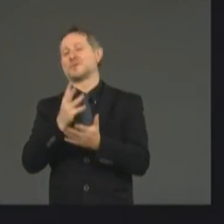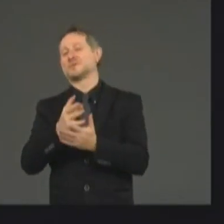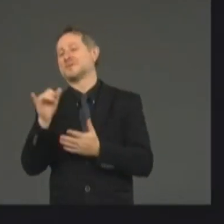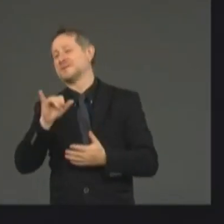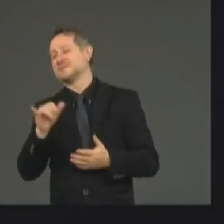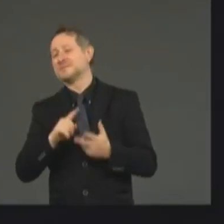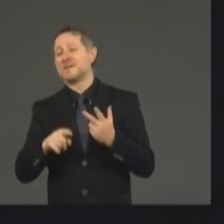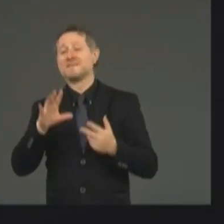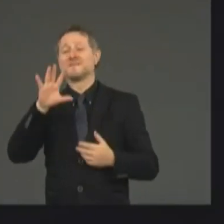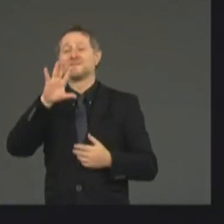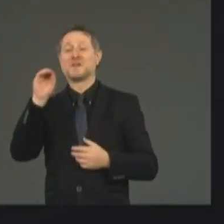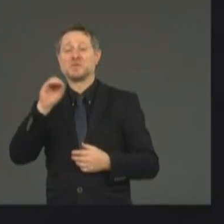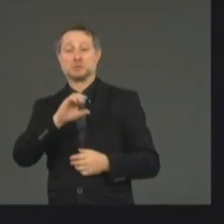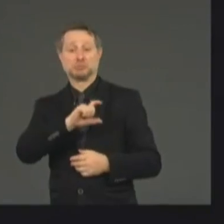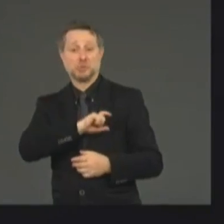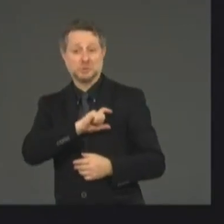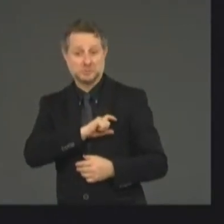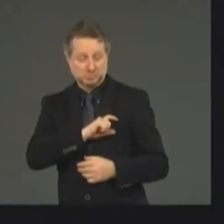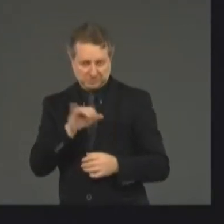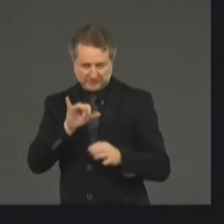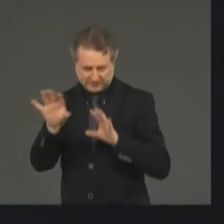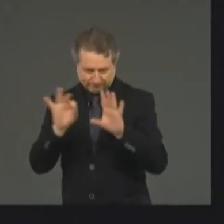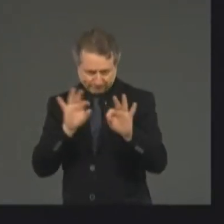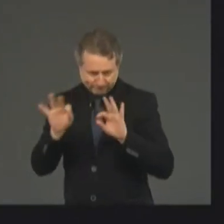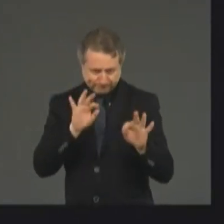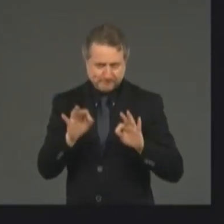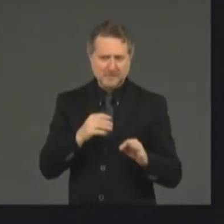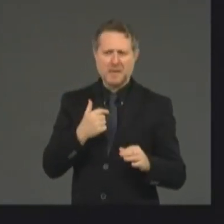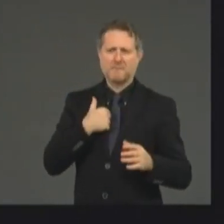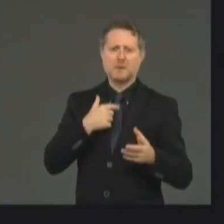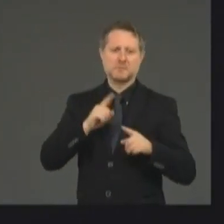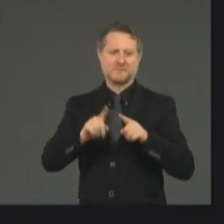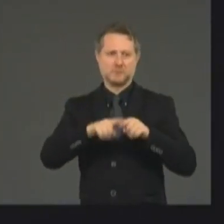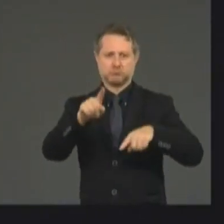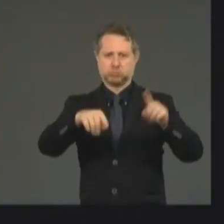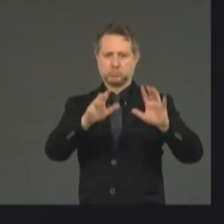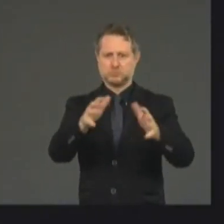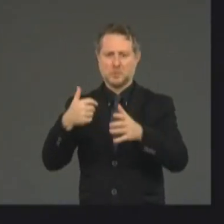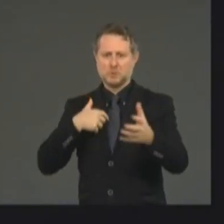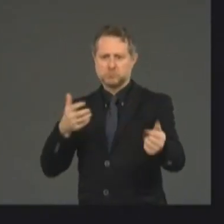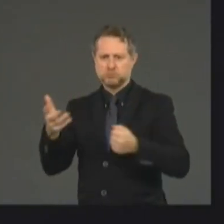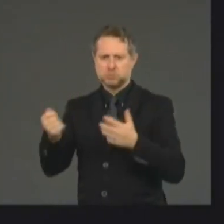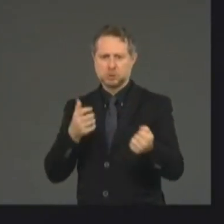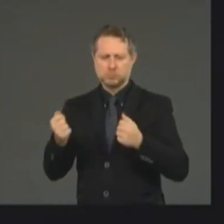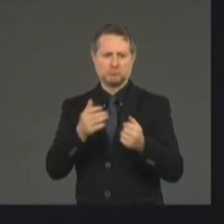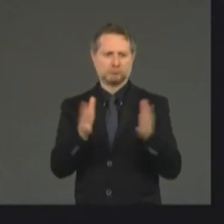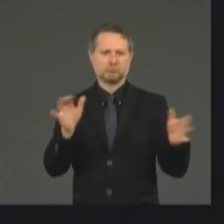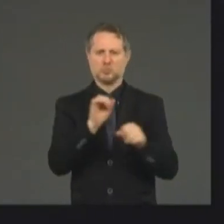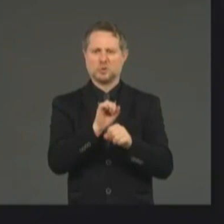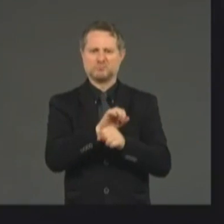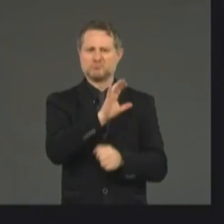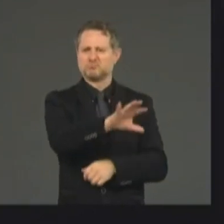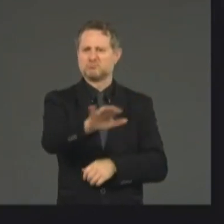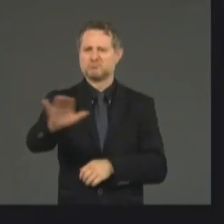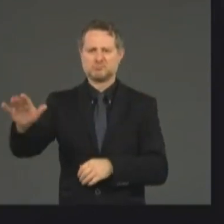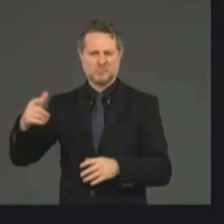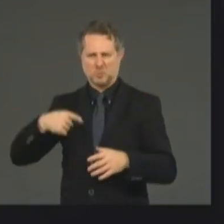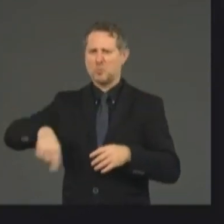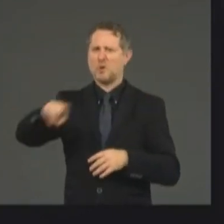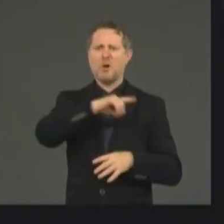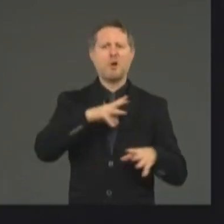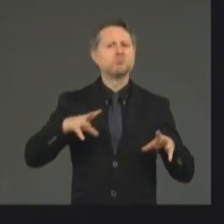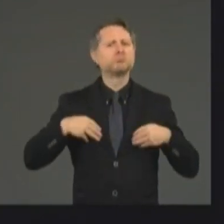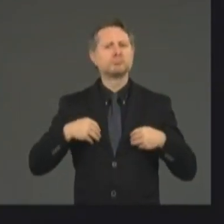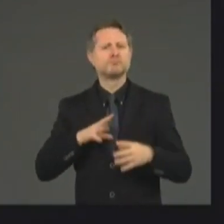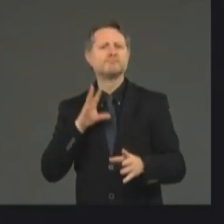been identified. So we've really enlisted the public servants from the 5-county region. They have stepped up. They've been participating from the